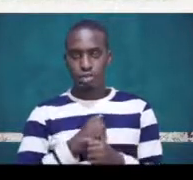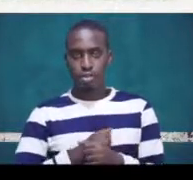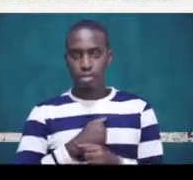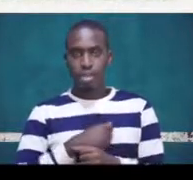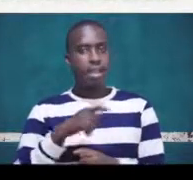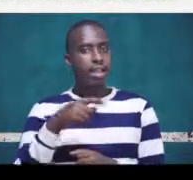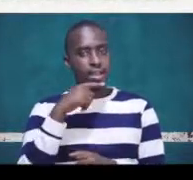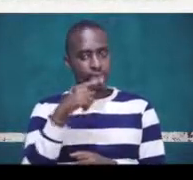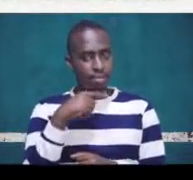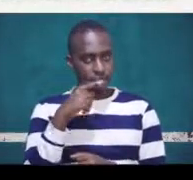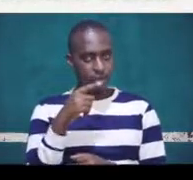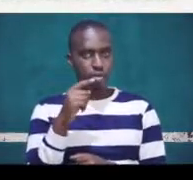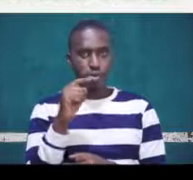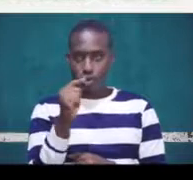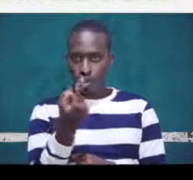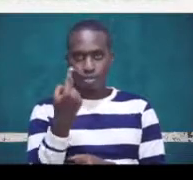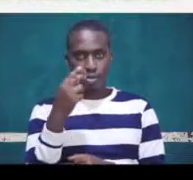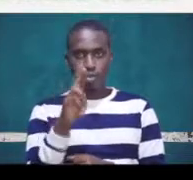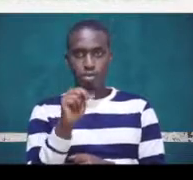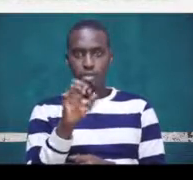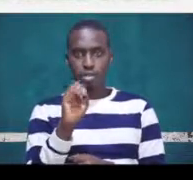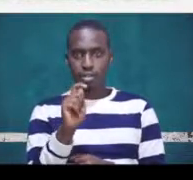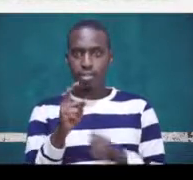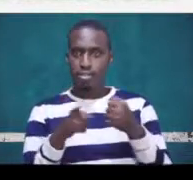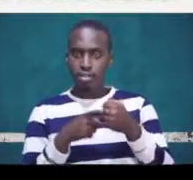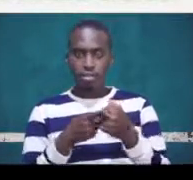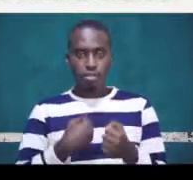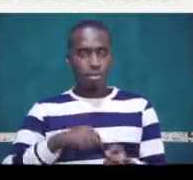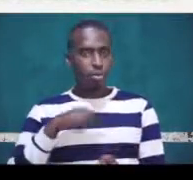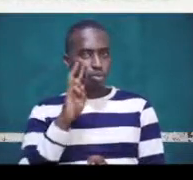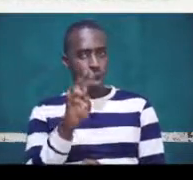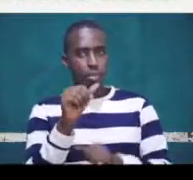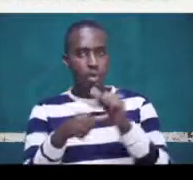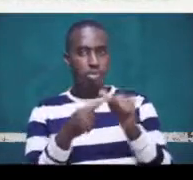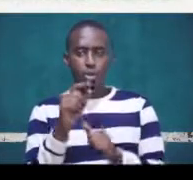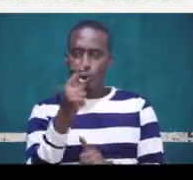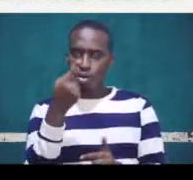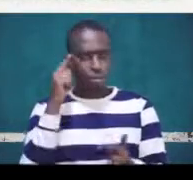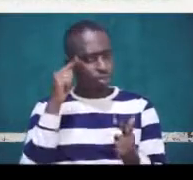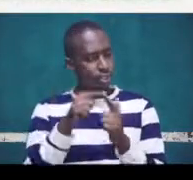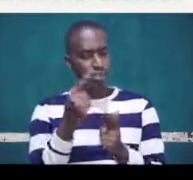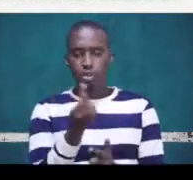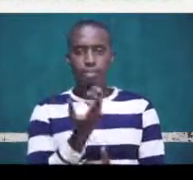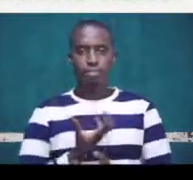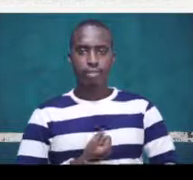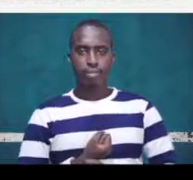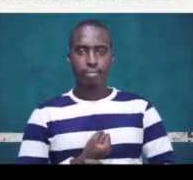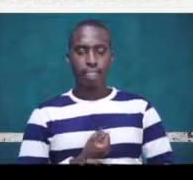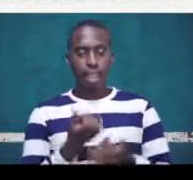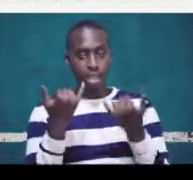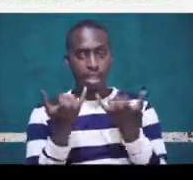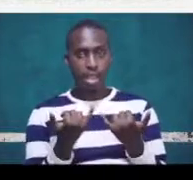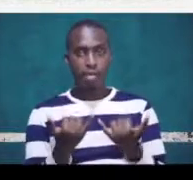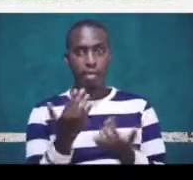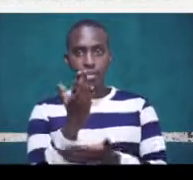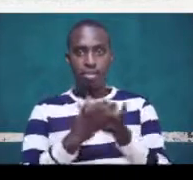lesson 1 of unit 6 for protein synthesis, we are looking at only just one objective. Now, there